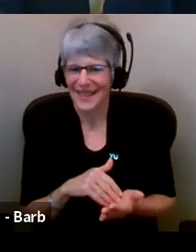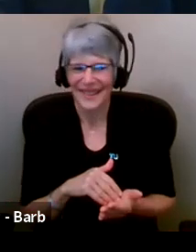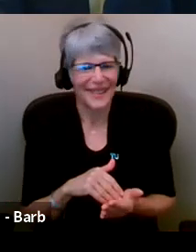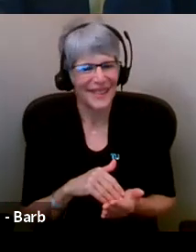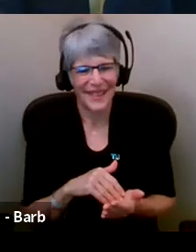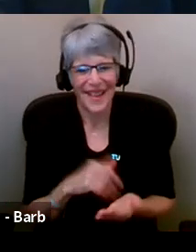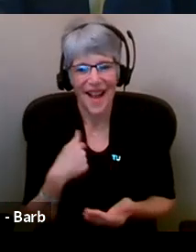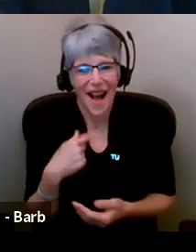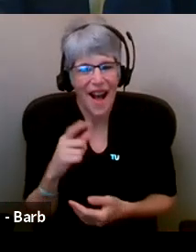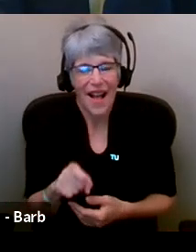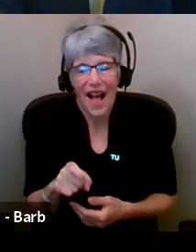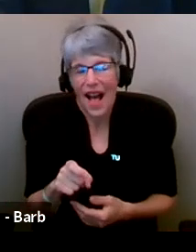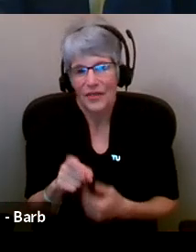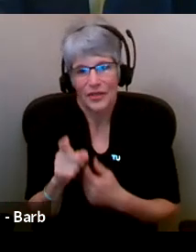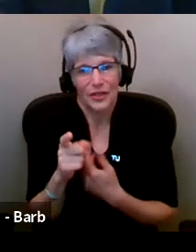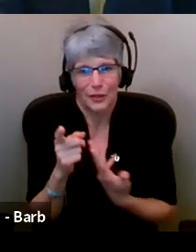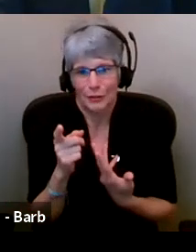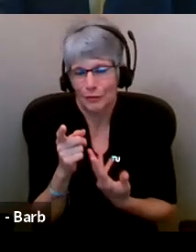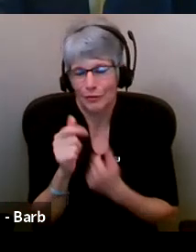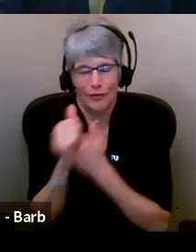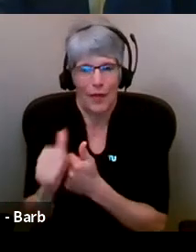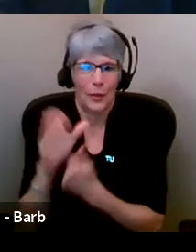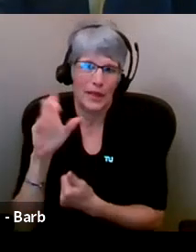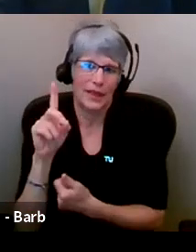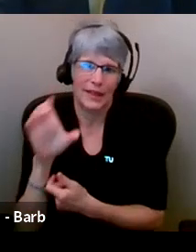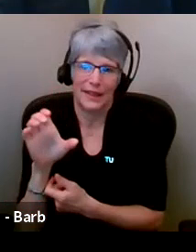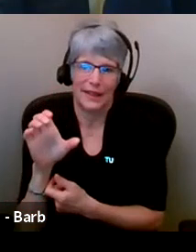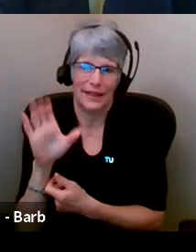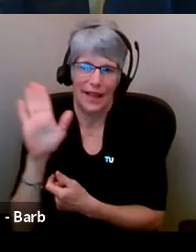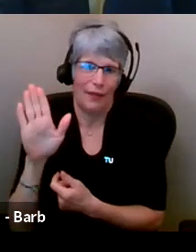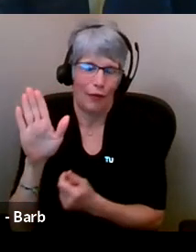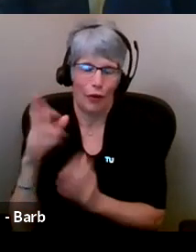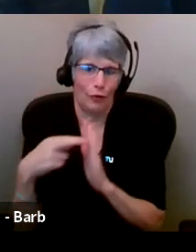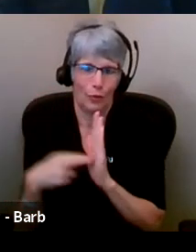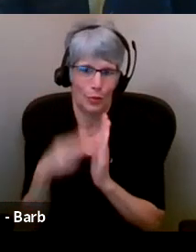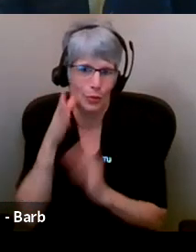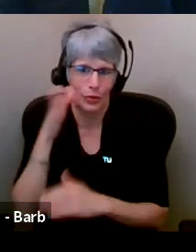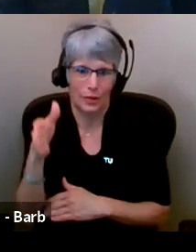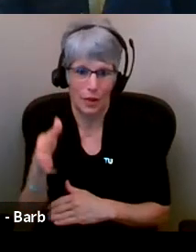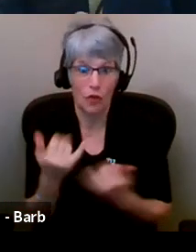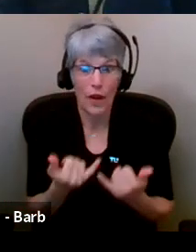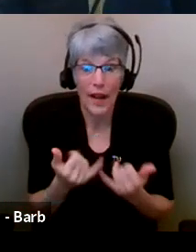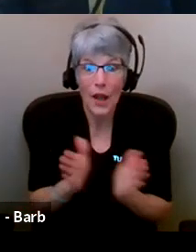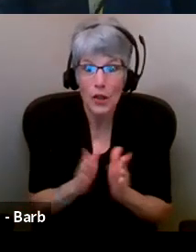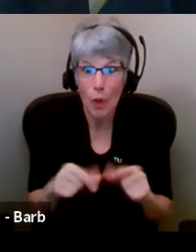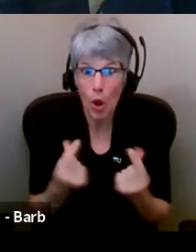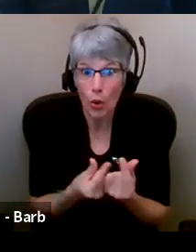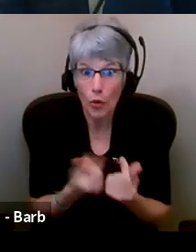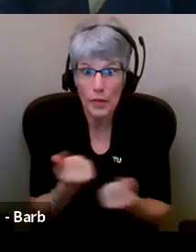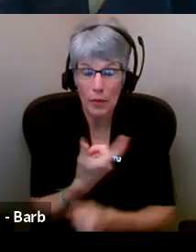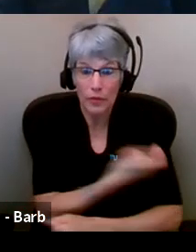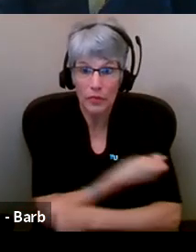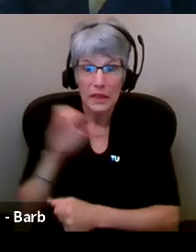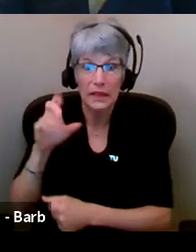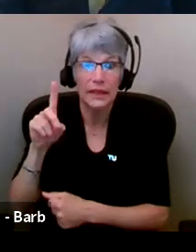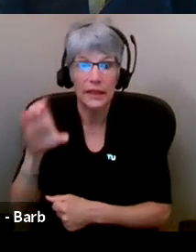defer to what the CDC recommendations will be. Right now, in small groups, if everybody's vaccinated, the CDC is